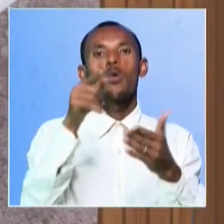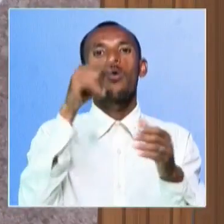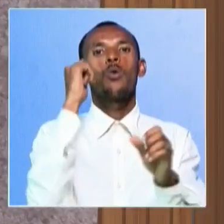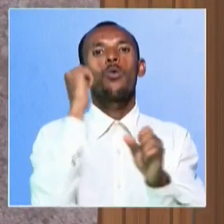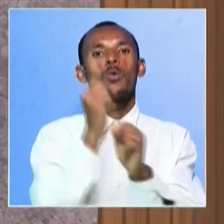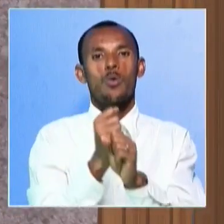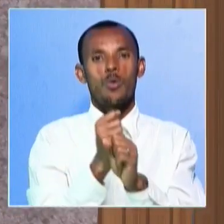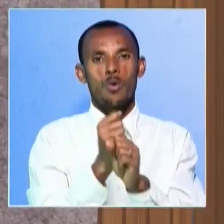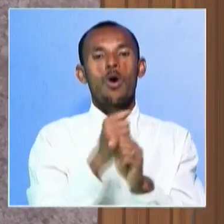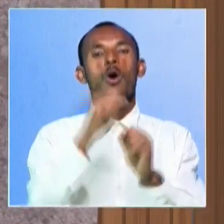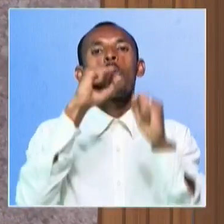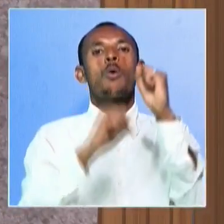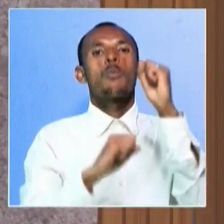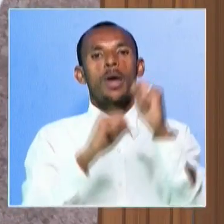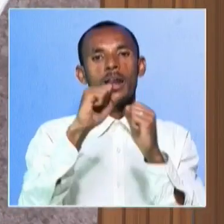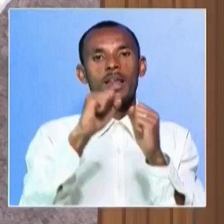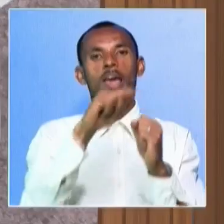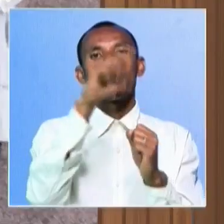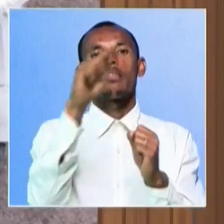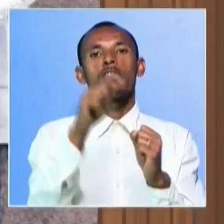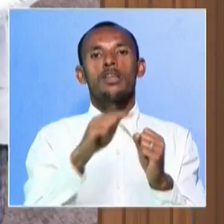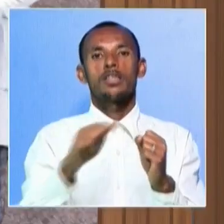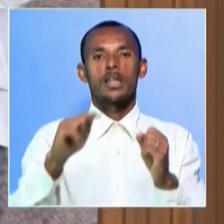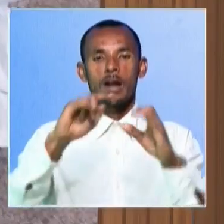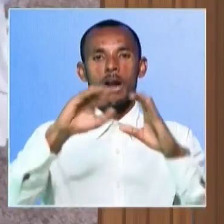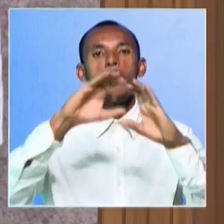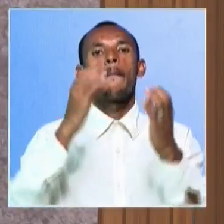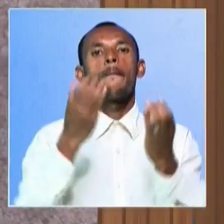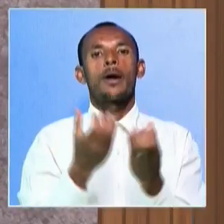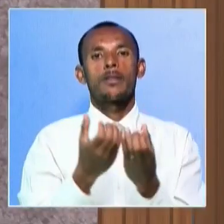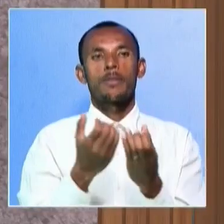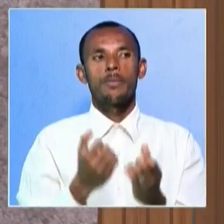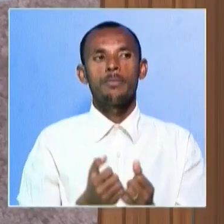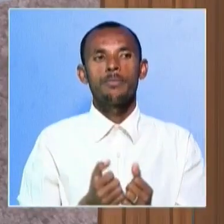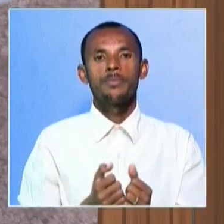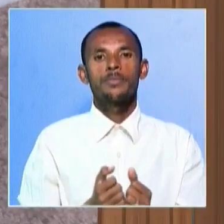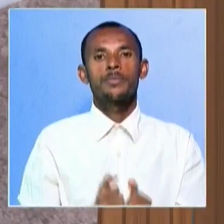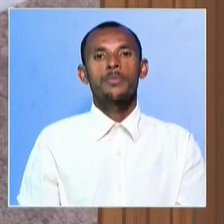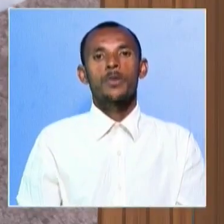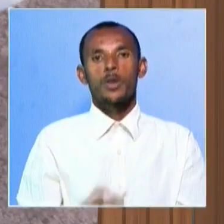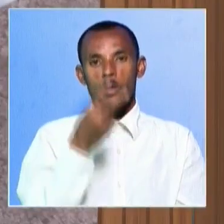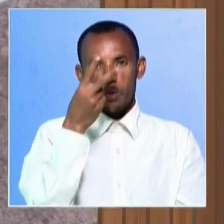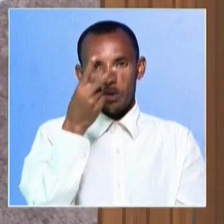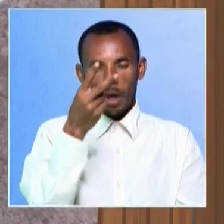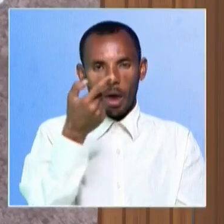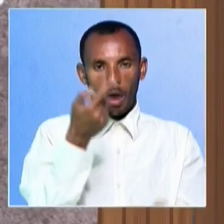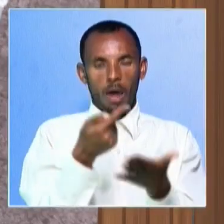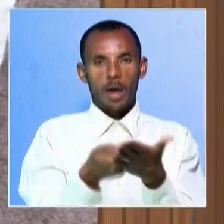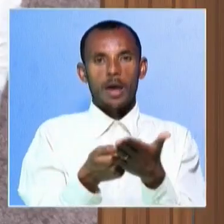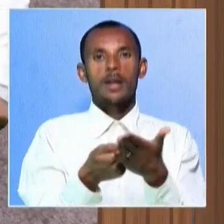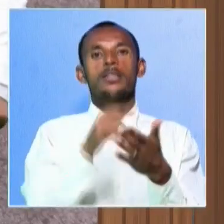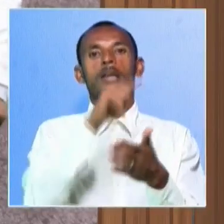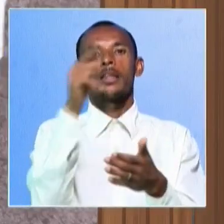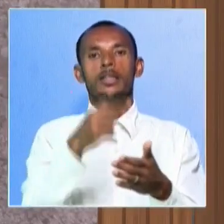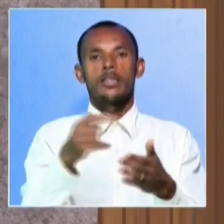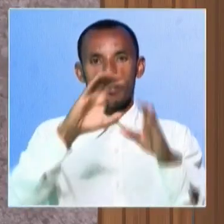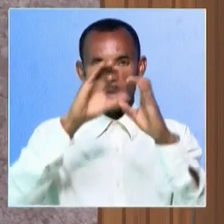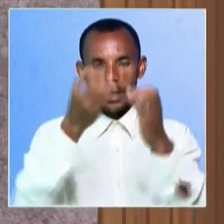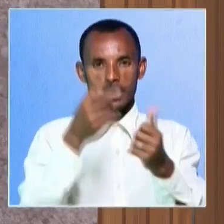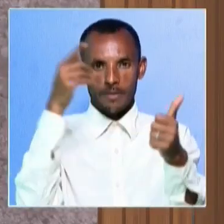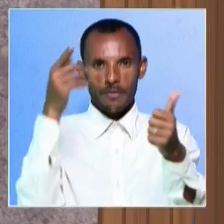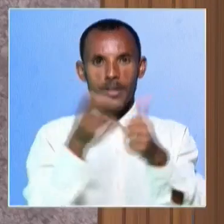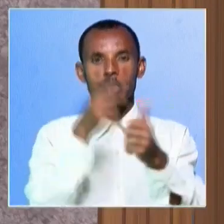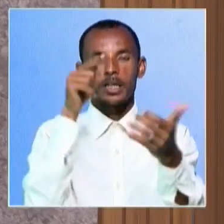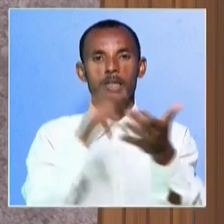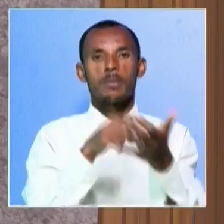is comparing the integer parts. All right, okay, as you can see here, the integer part for the first